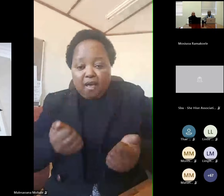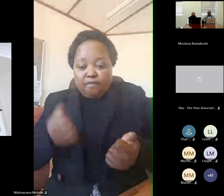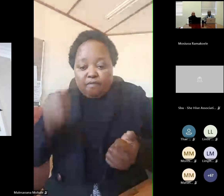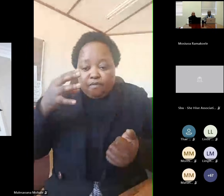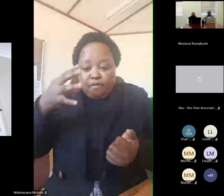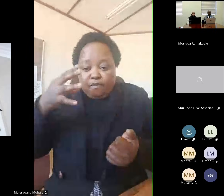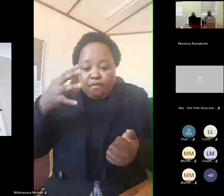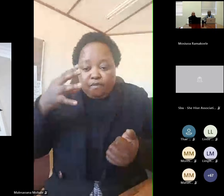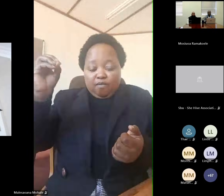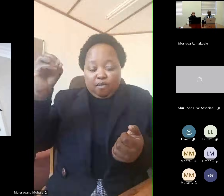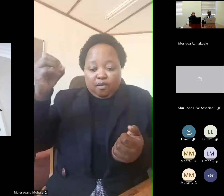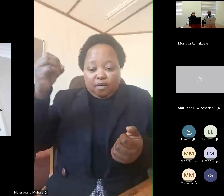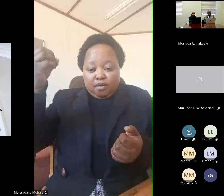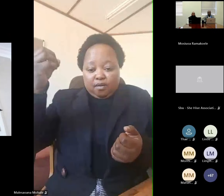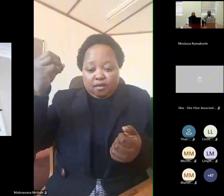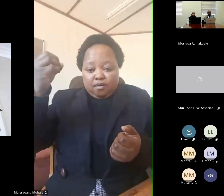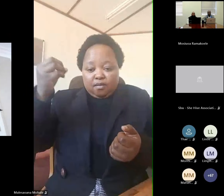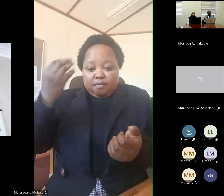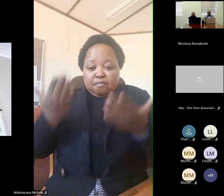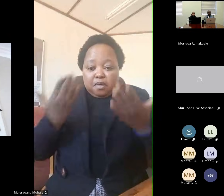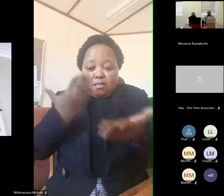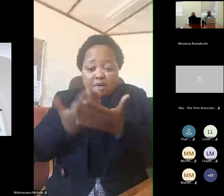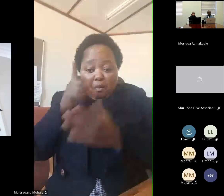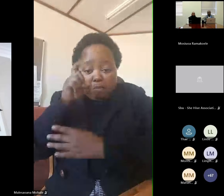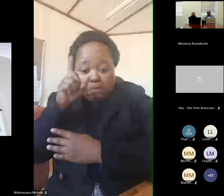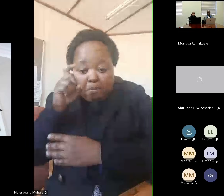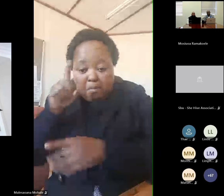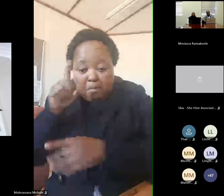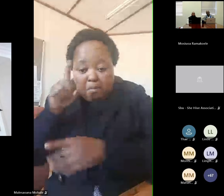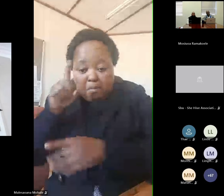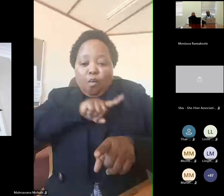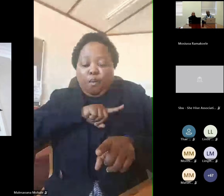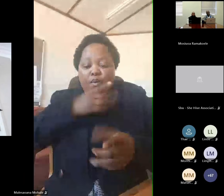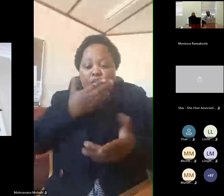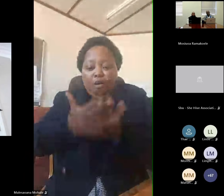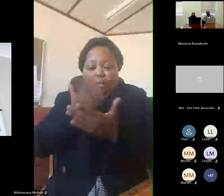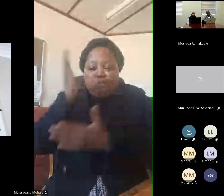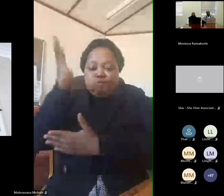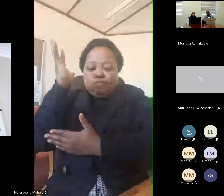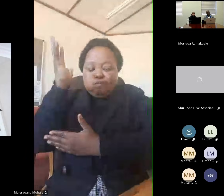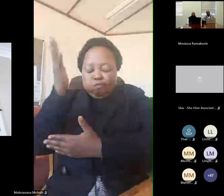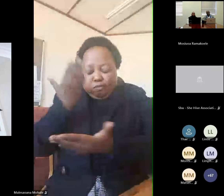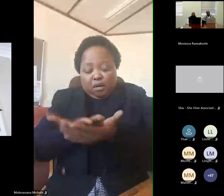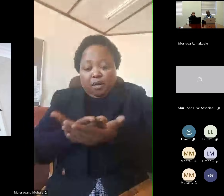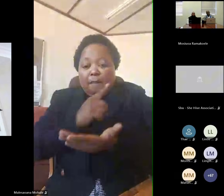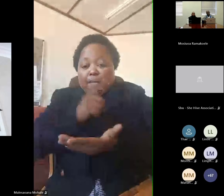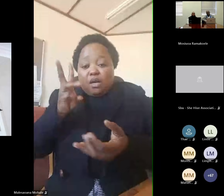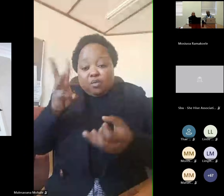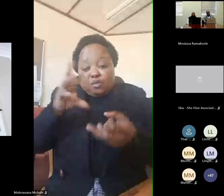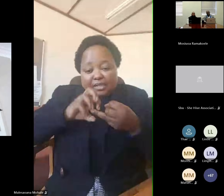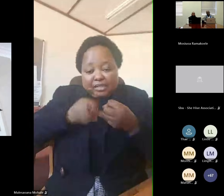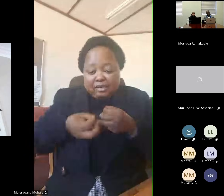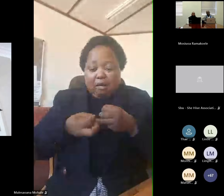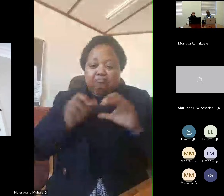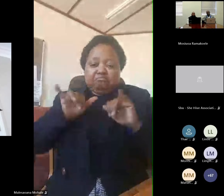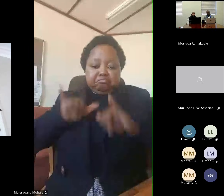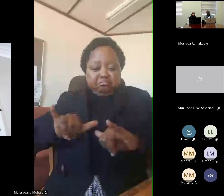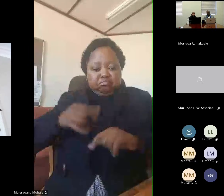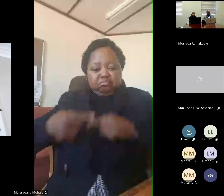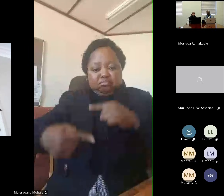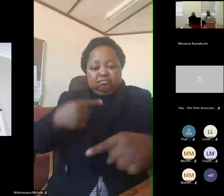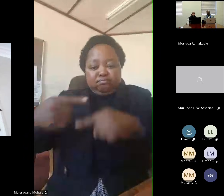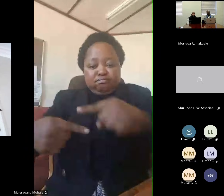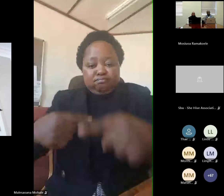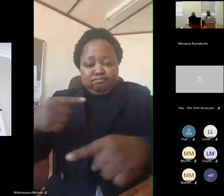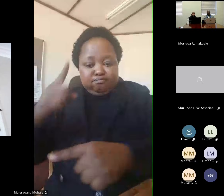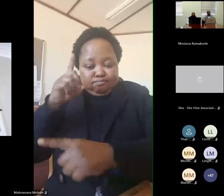deliver the presentation, that might be the case, but I will try and stay on as I deliver. So bear with me